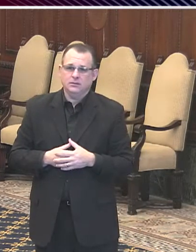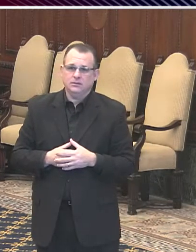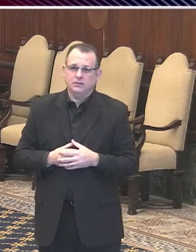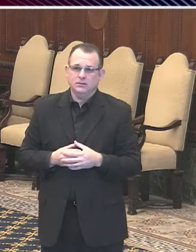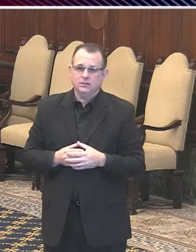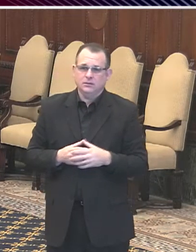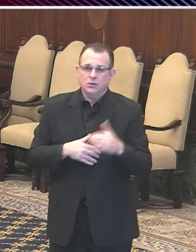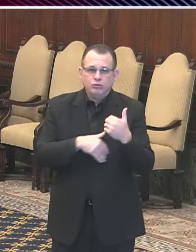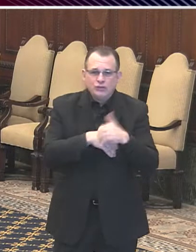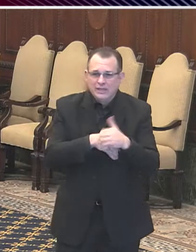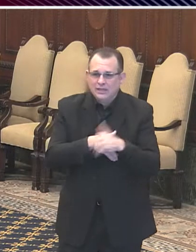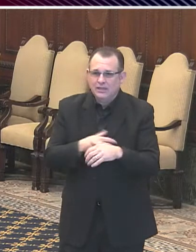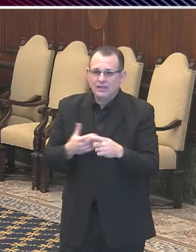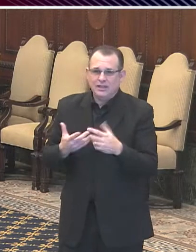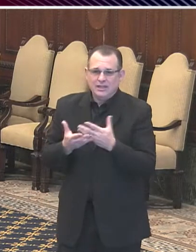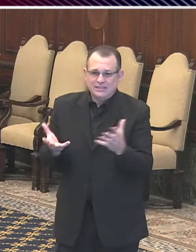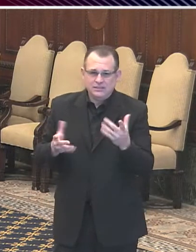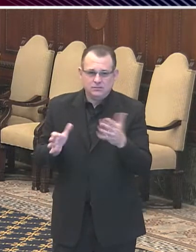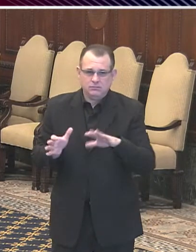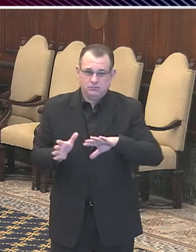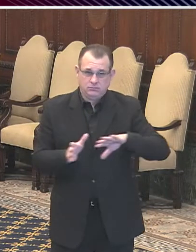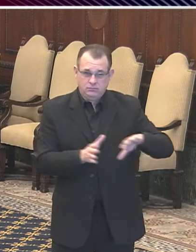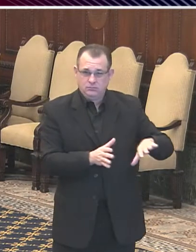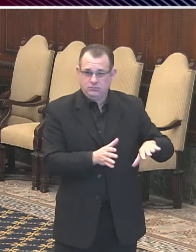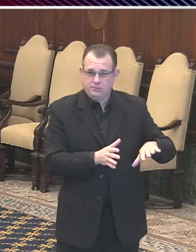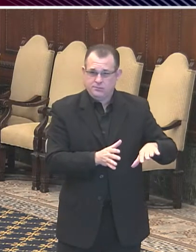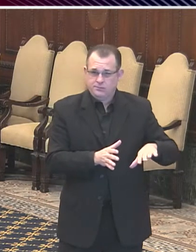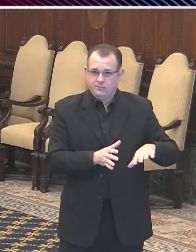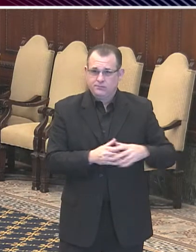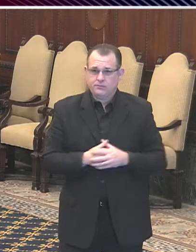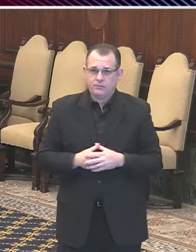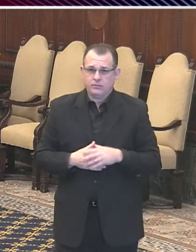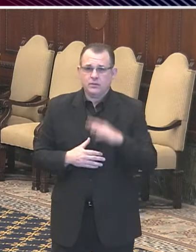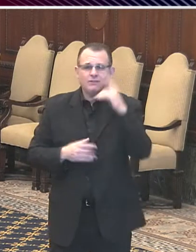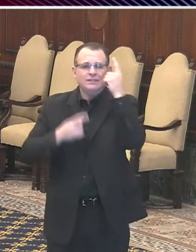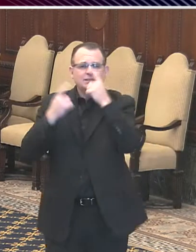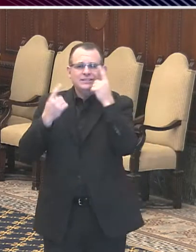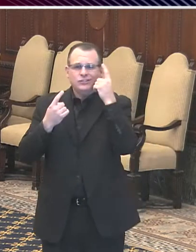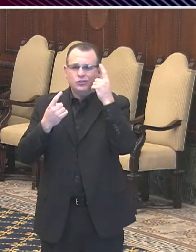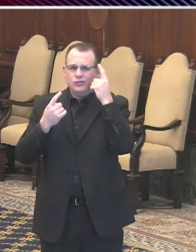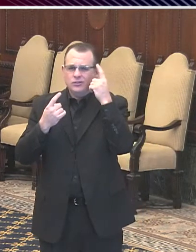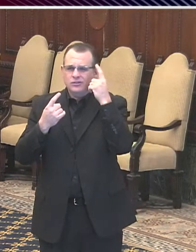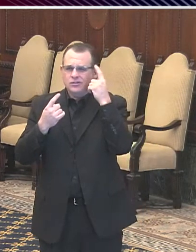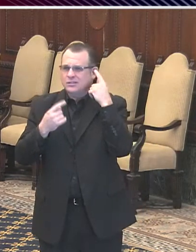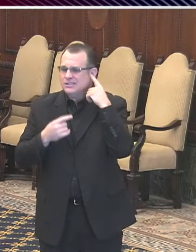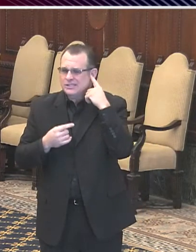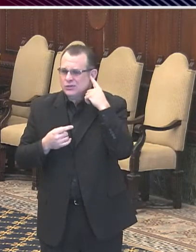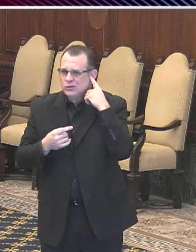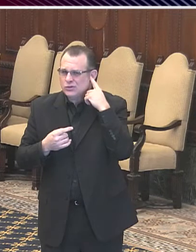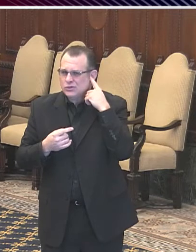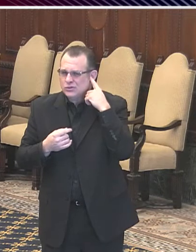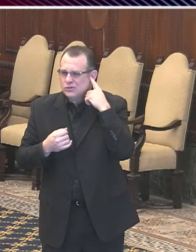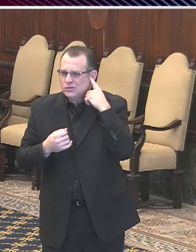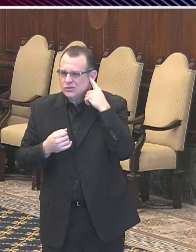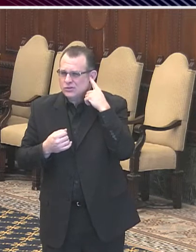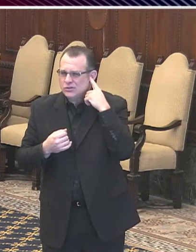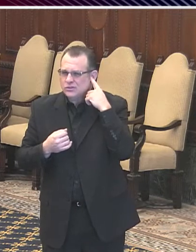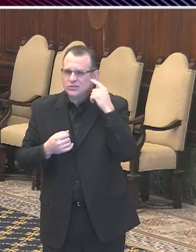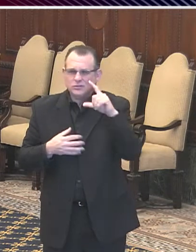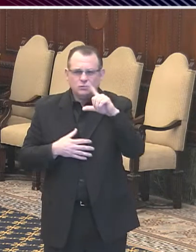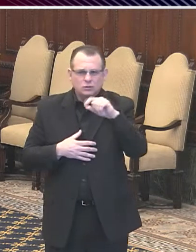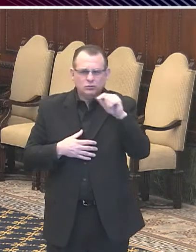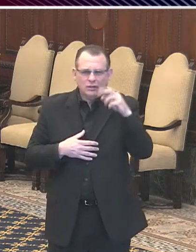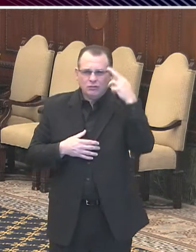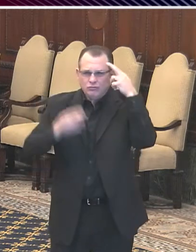and selling them for the duration of the holiday. So consider selling chametz this year. The 2020 Rabbinical Assembly Guide